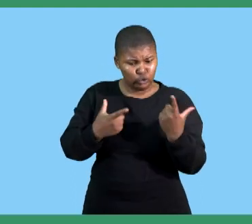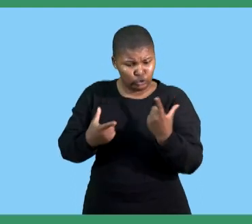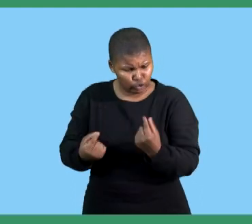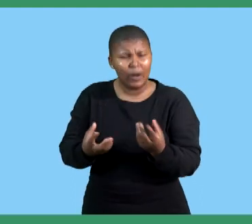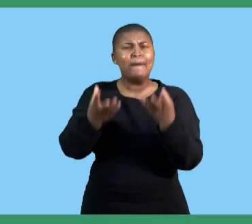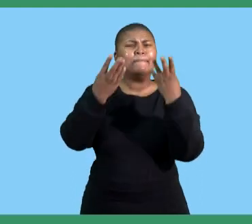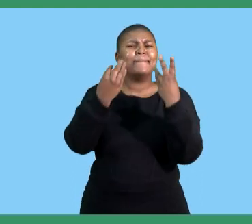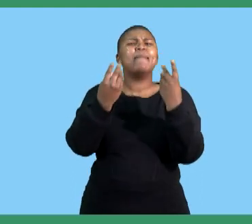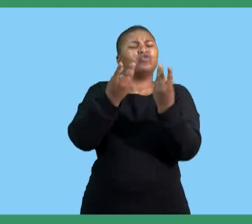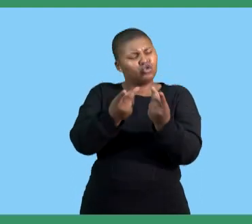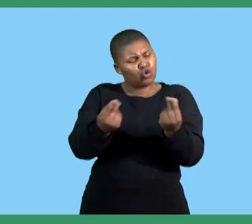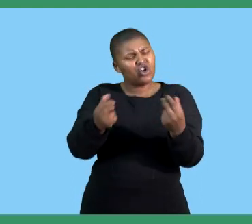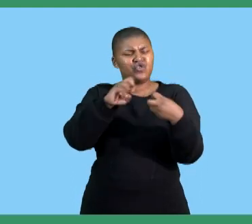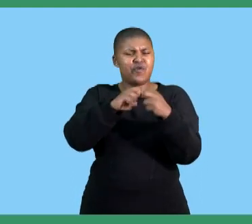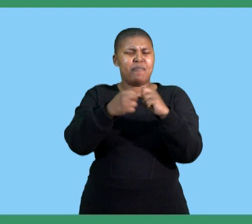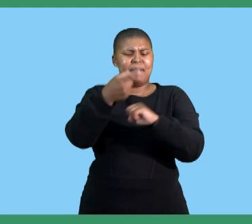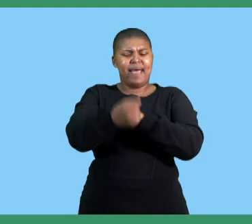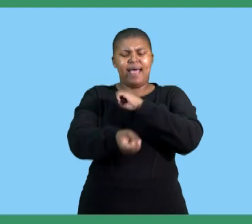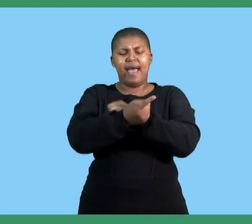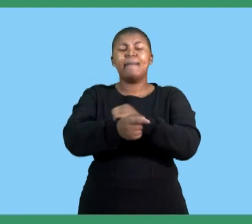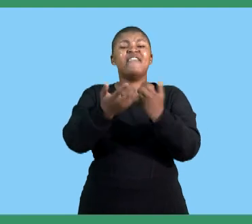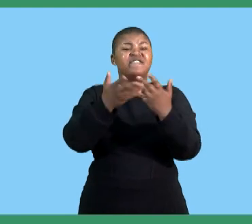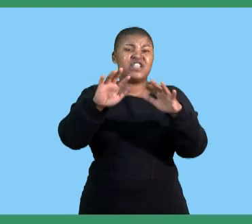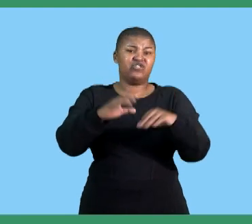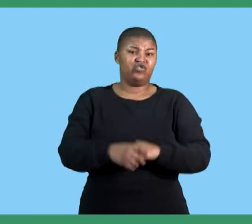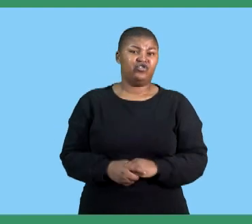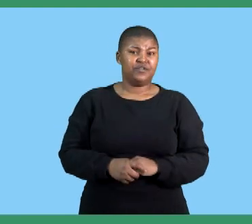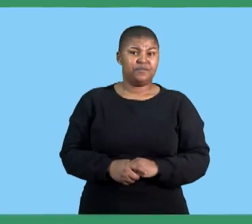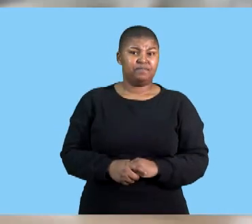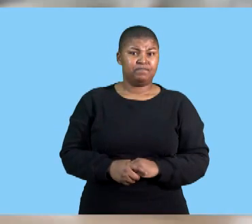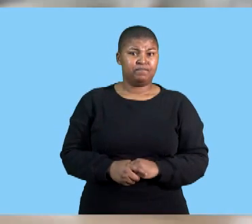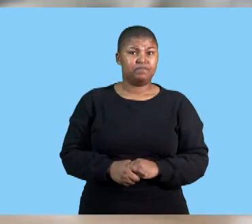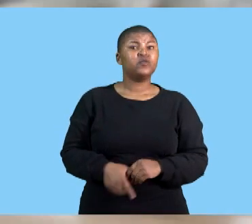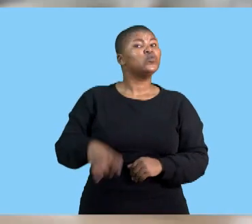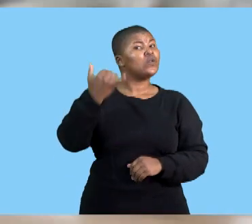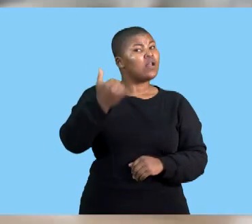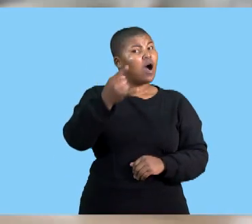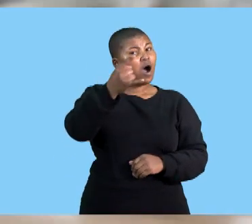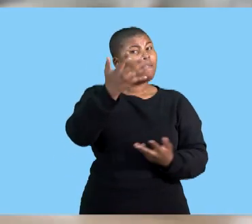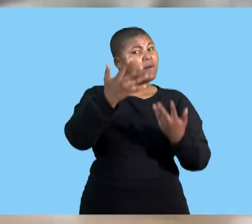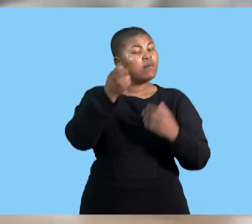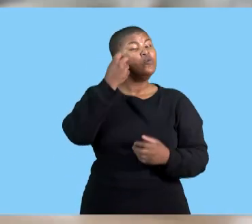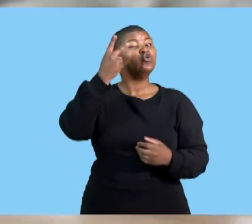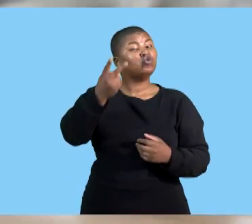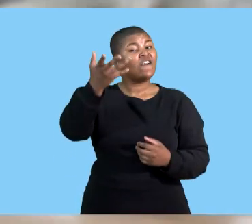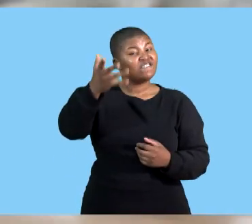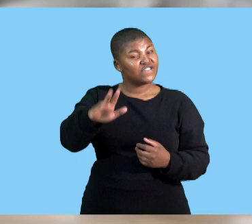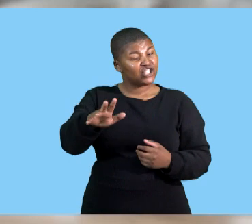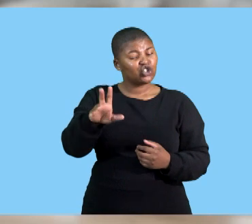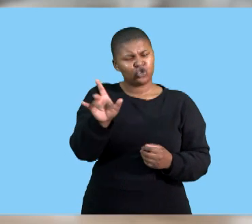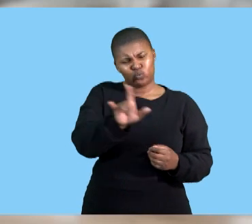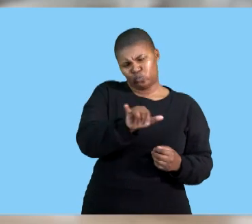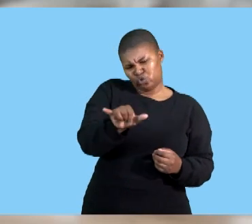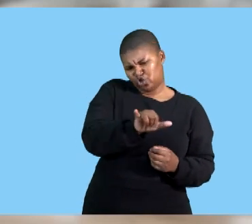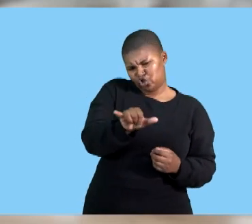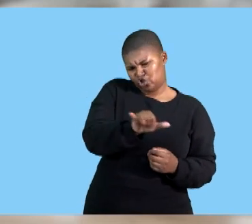the identified problem. Now, if you are following in this lesson, you will realize to say which function